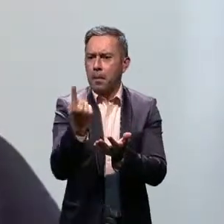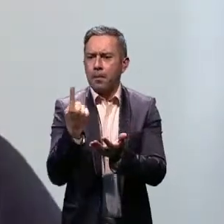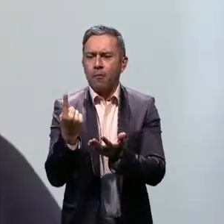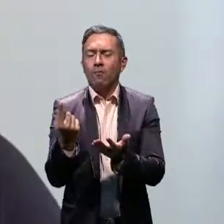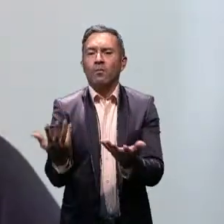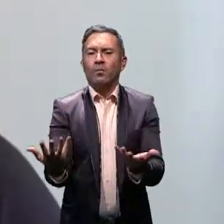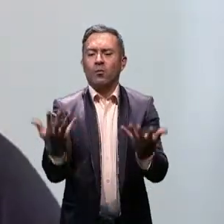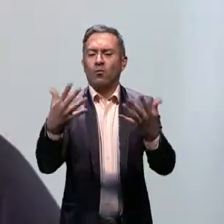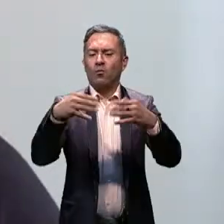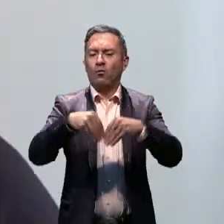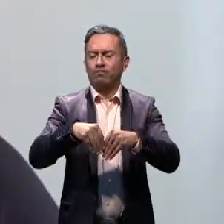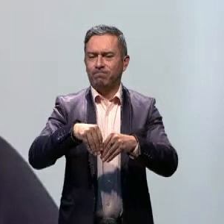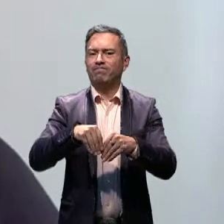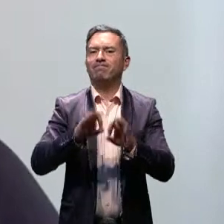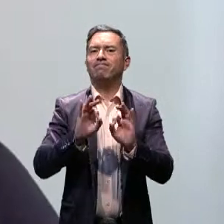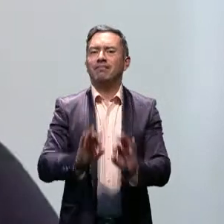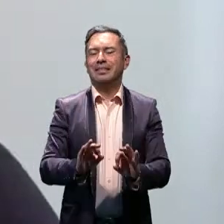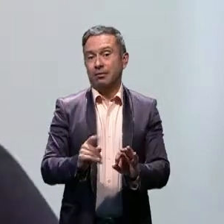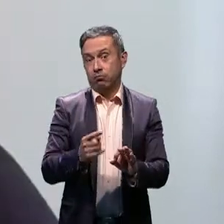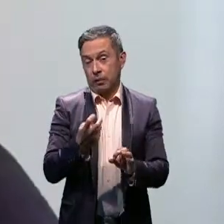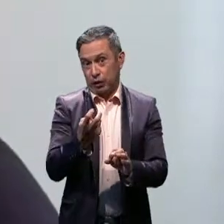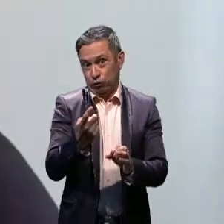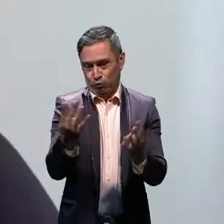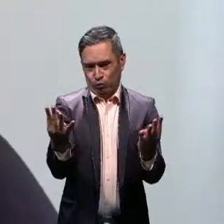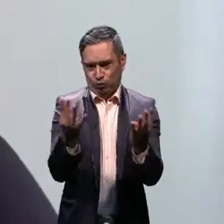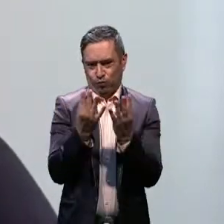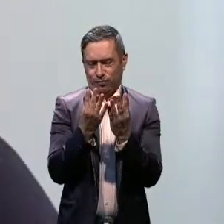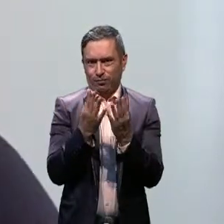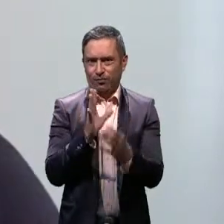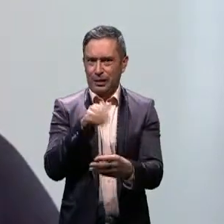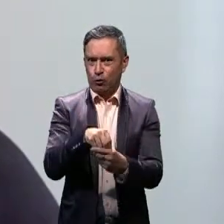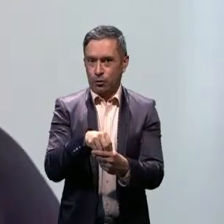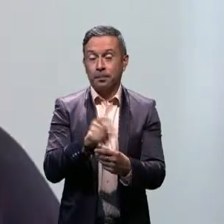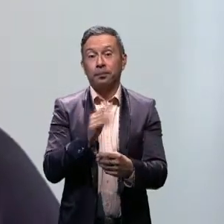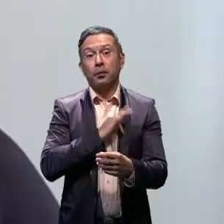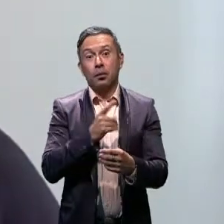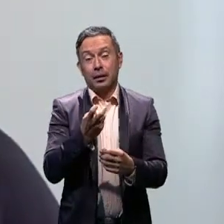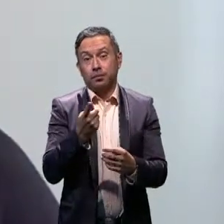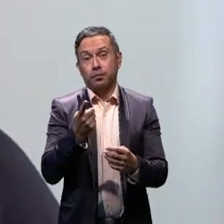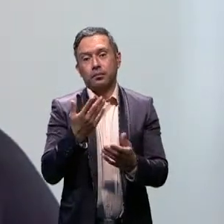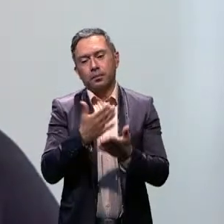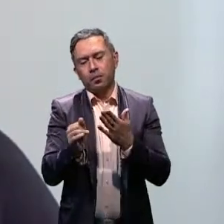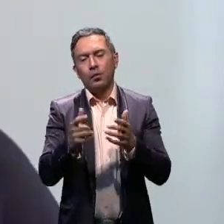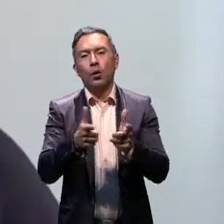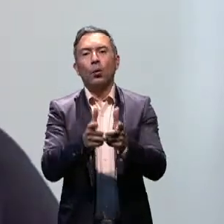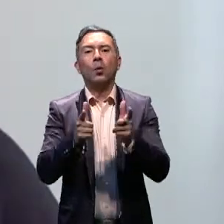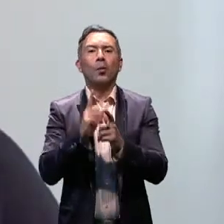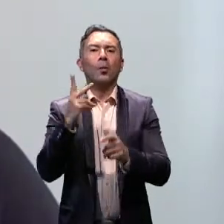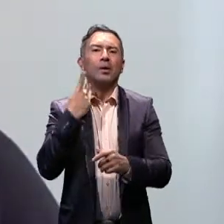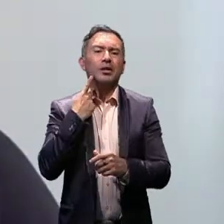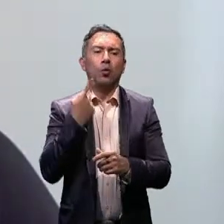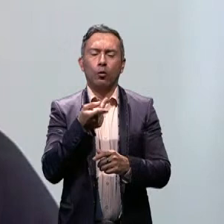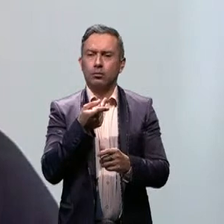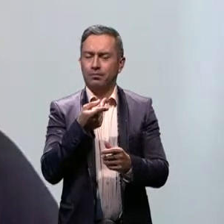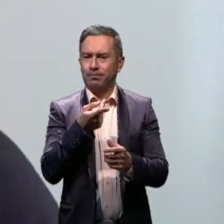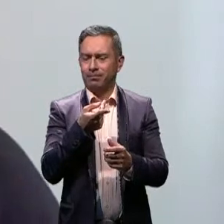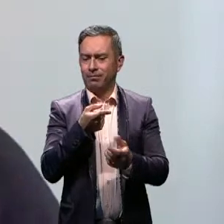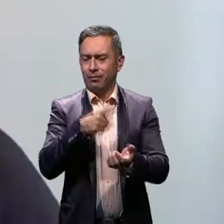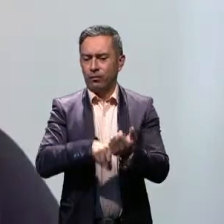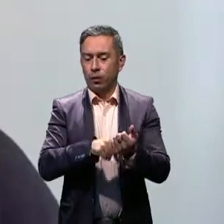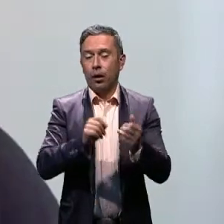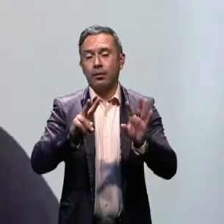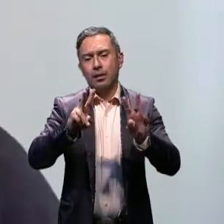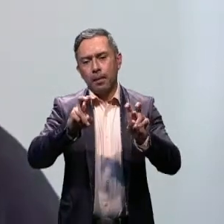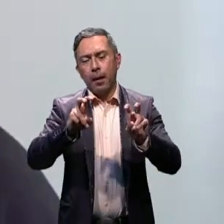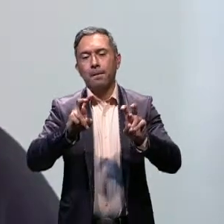a key principle. So I would say that that would be the road to take. And of course, inside the political parties, I think that